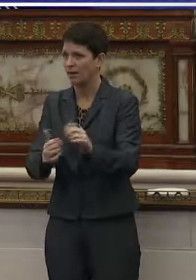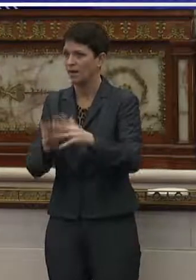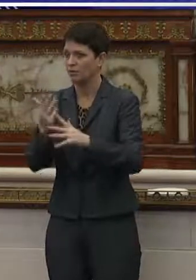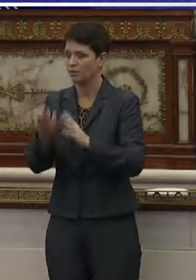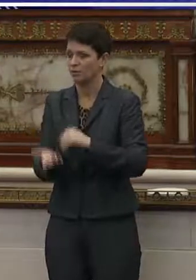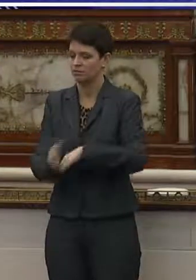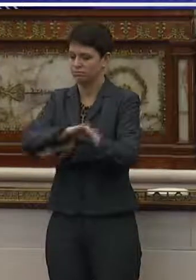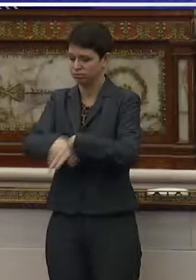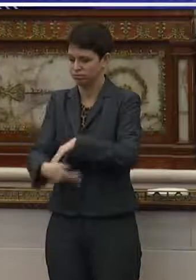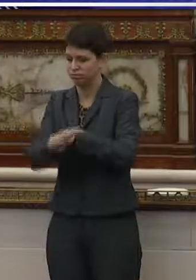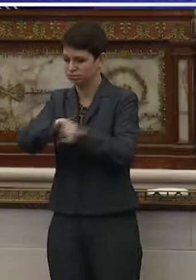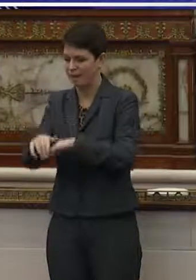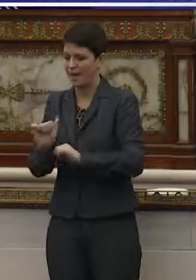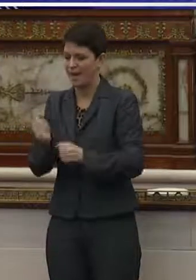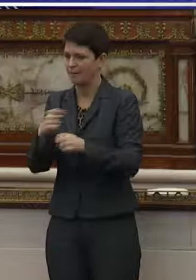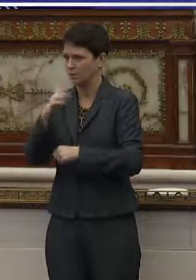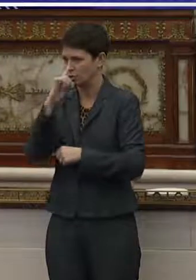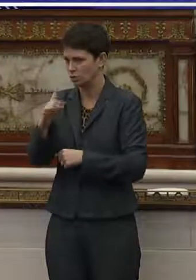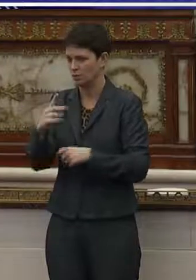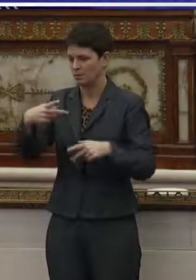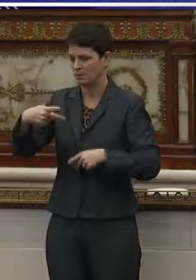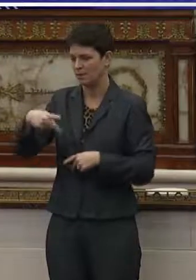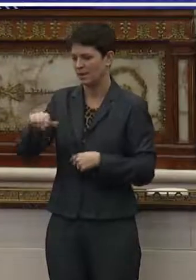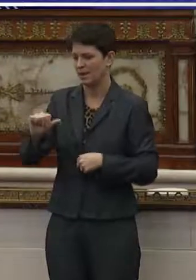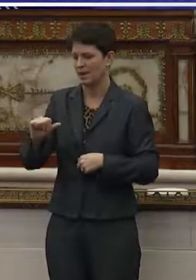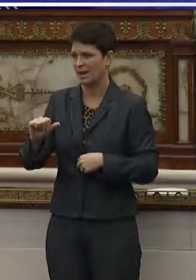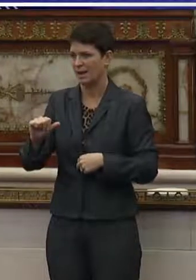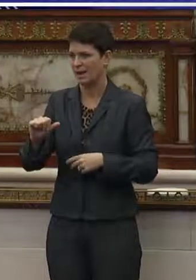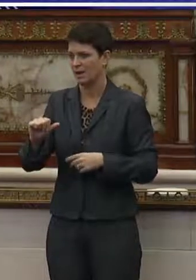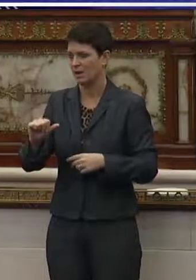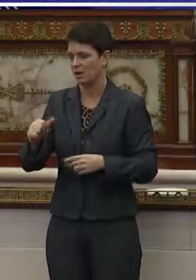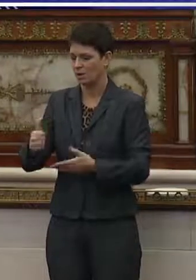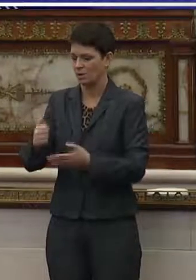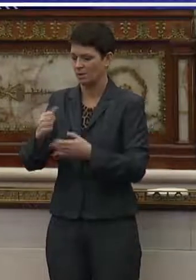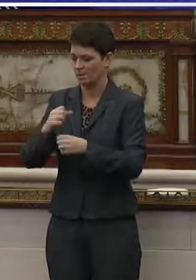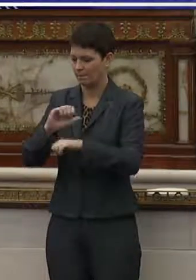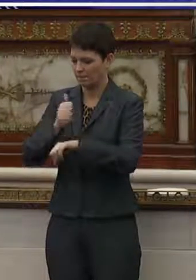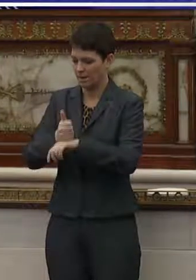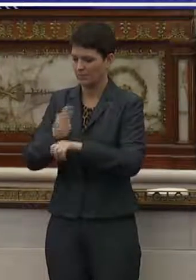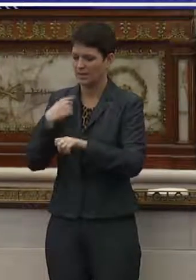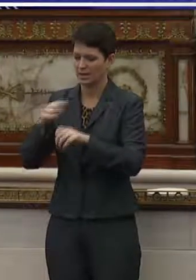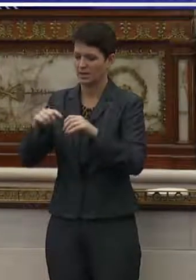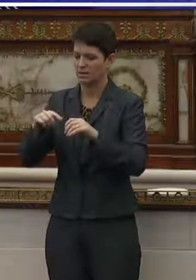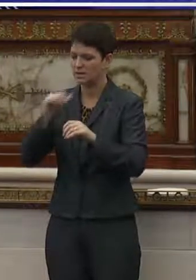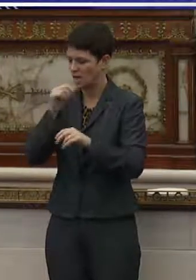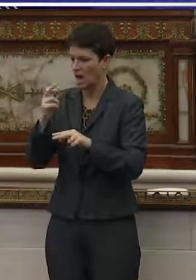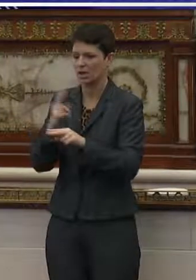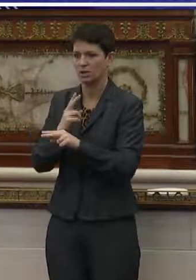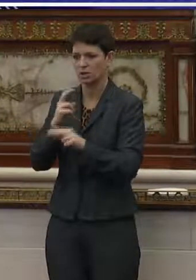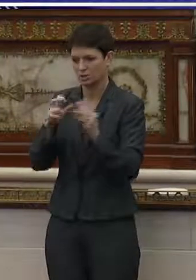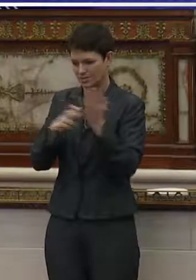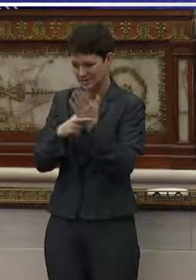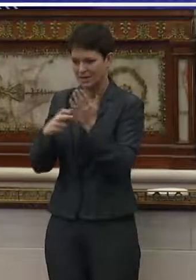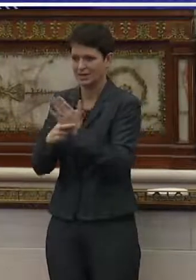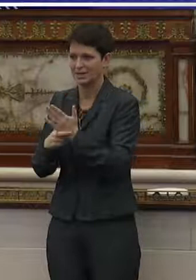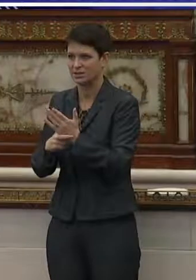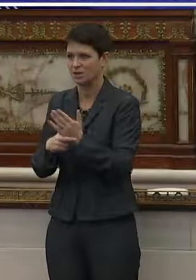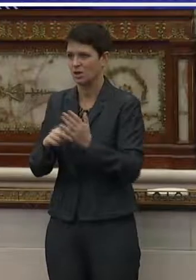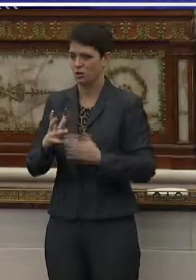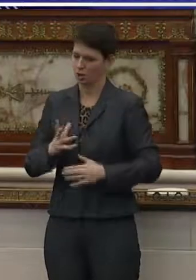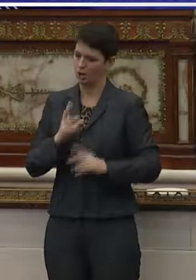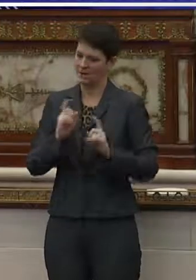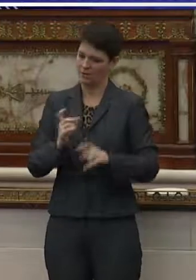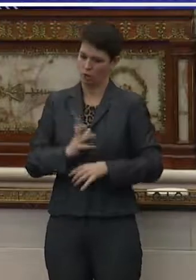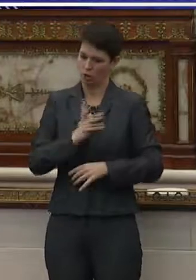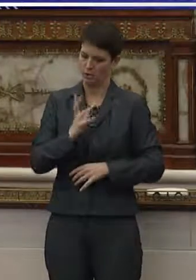hours of the day. So how can we assure that the PPA is going to put us in a position where they're going to be able to relax those same, I guess, courtesies that you just